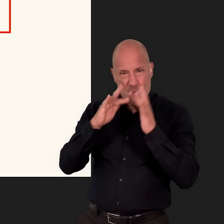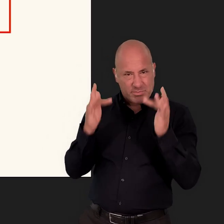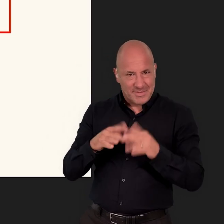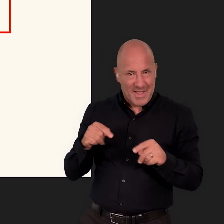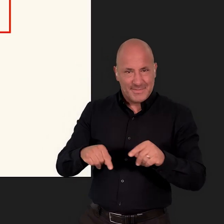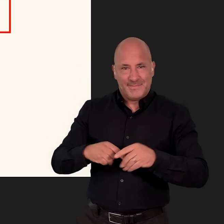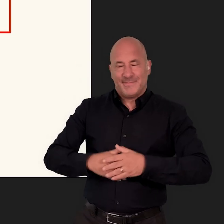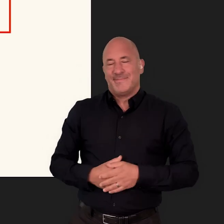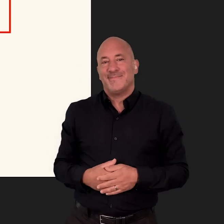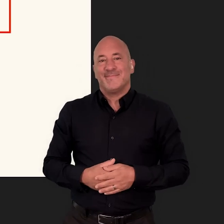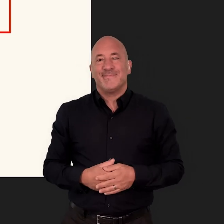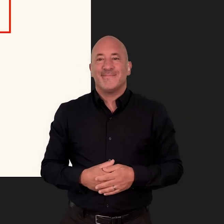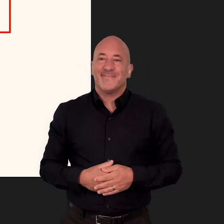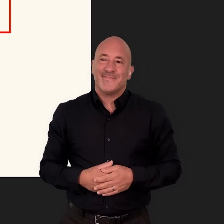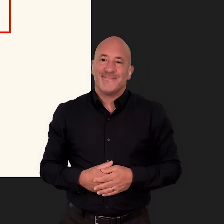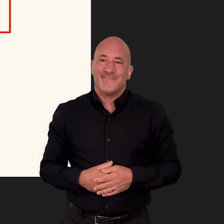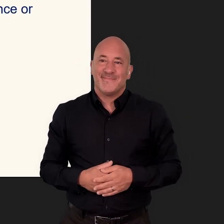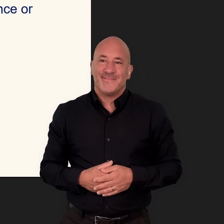website.